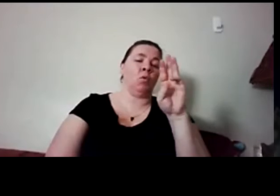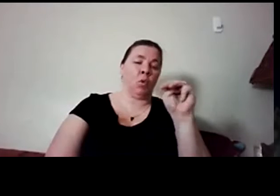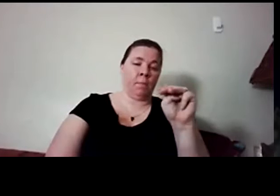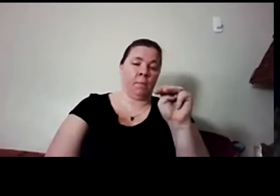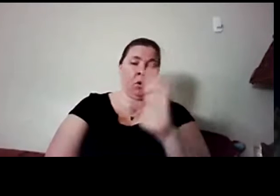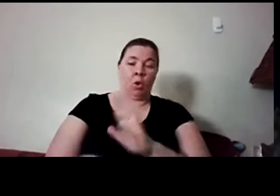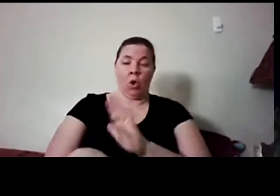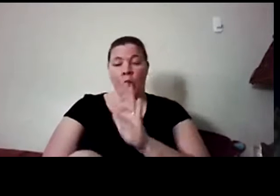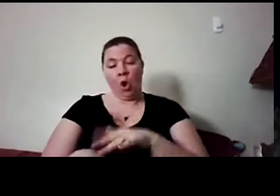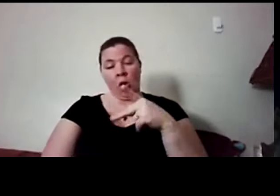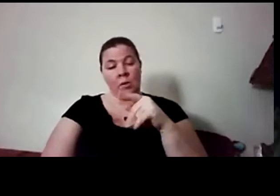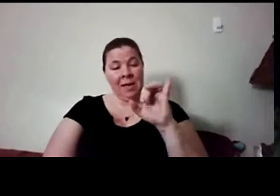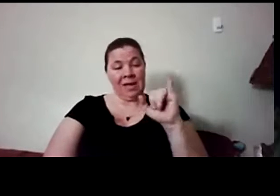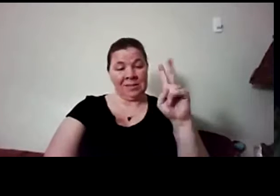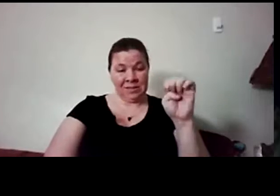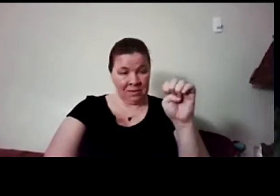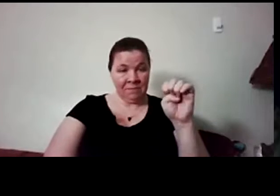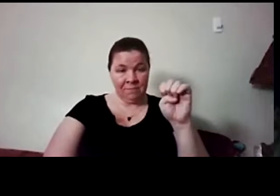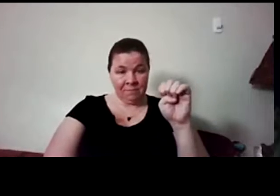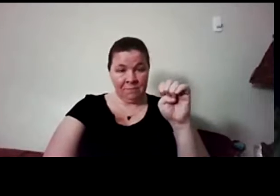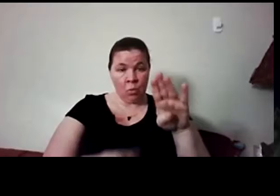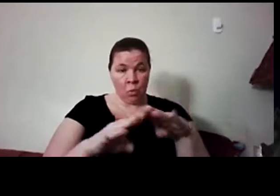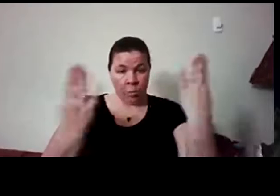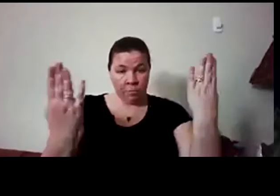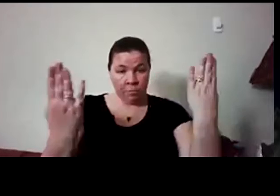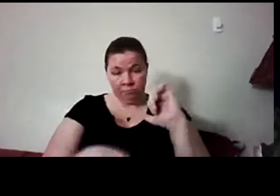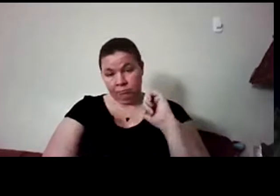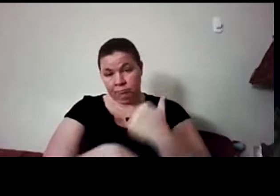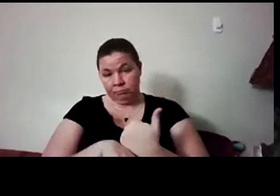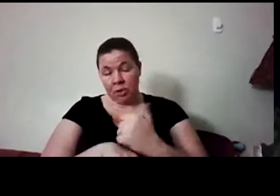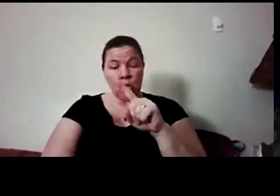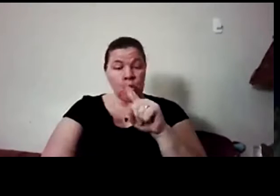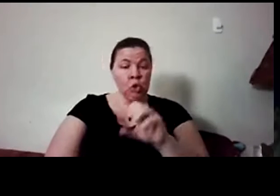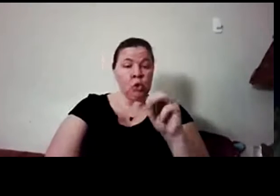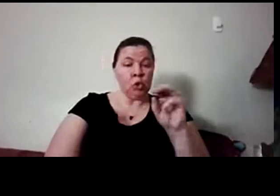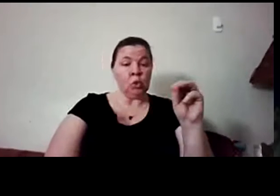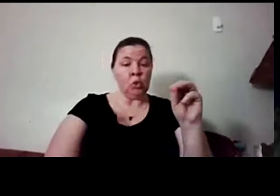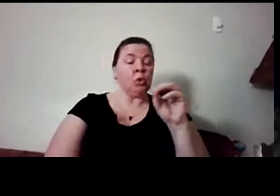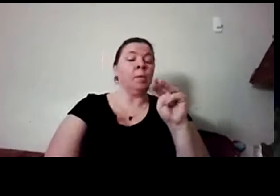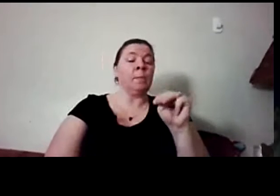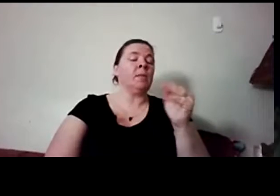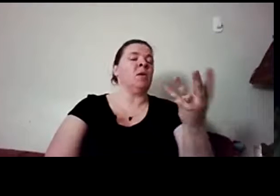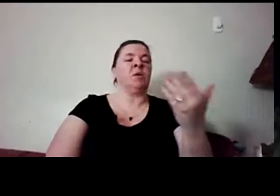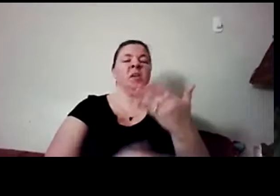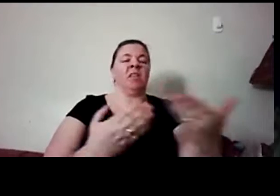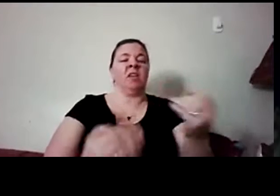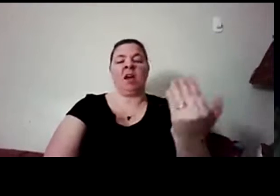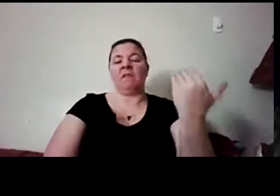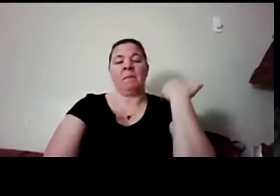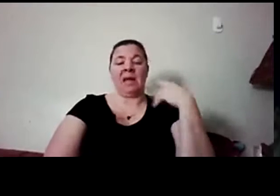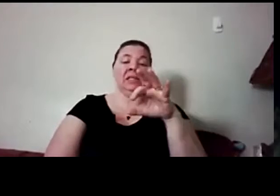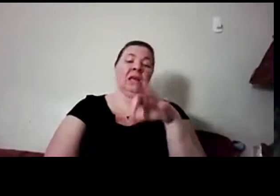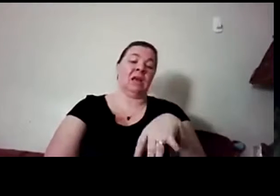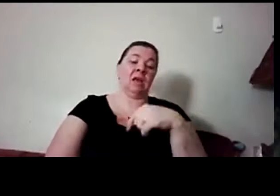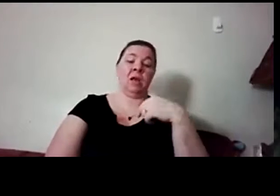Onpassive unleashed that beast. Zoom is going to be a thing of the past. Some of us, those of us who are founders, we've been